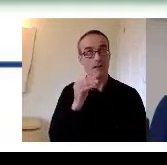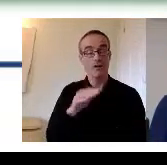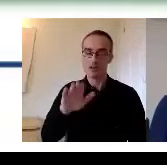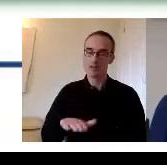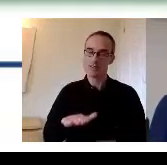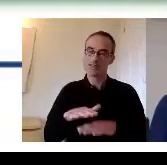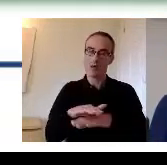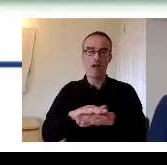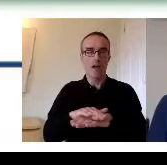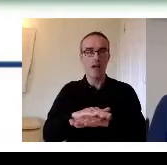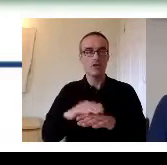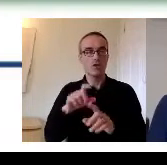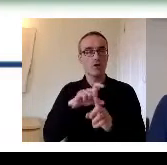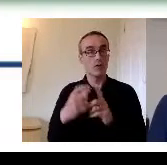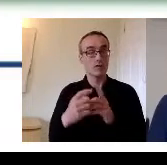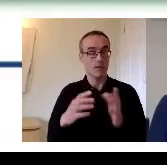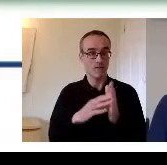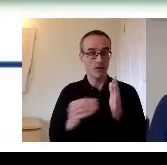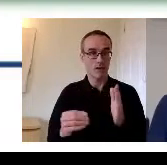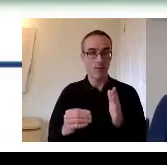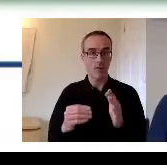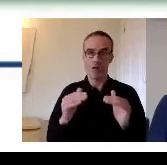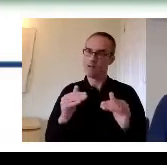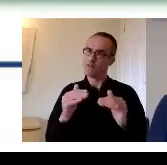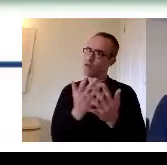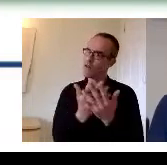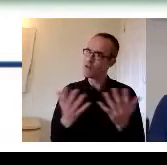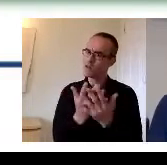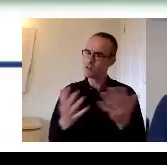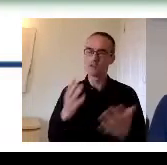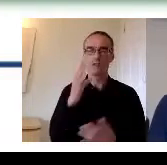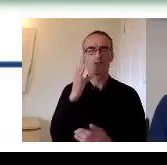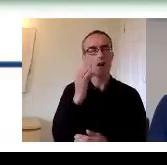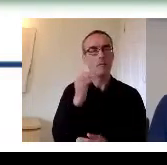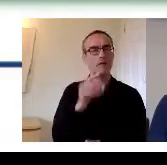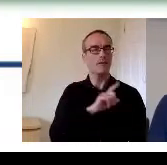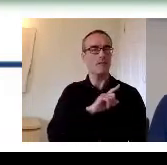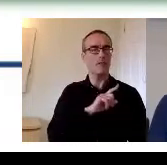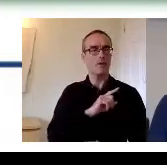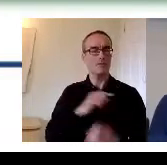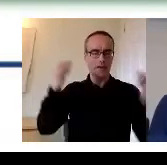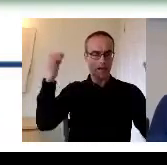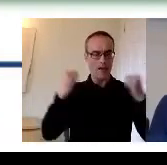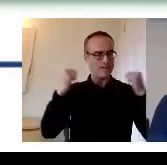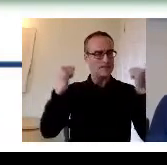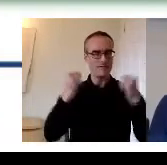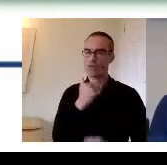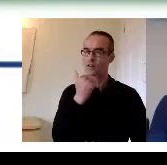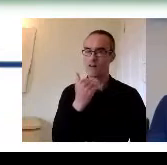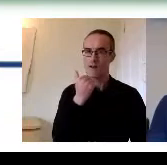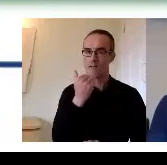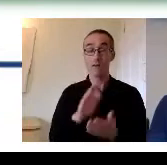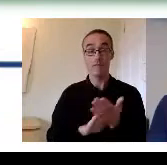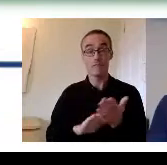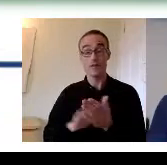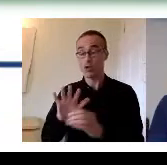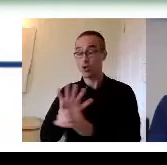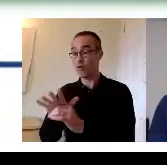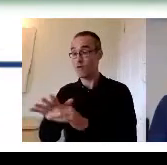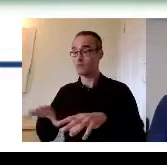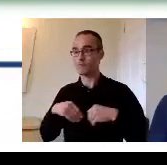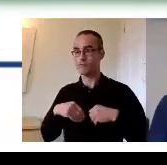communities, cardiovascular disease, and also high blood pressure. They are also overrepresented